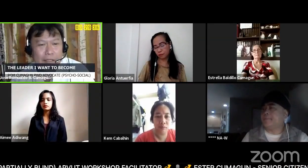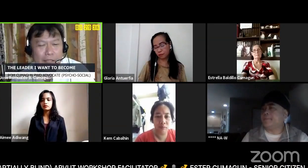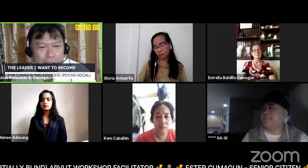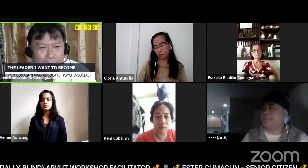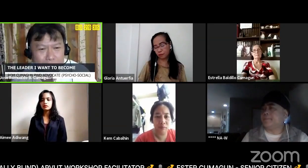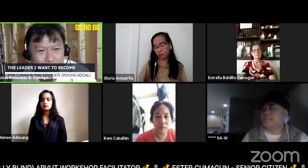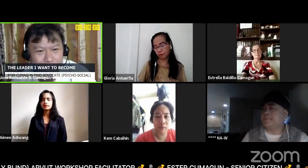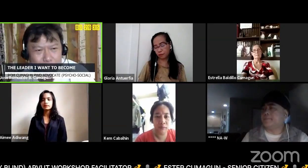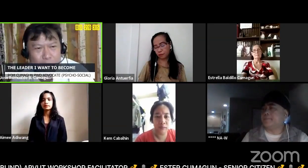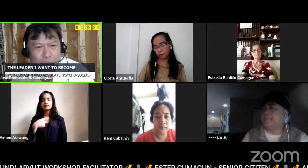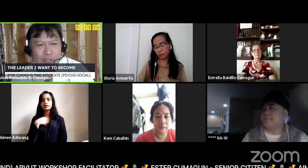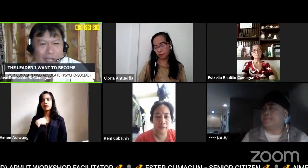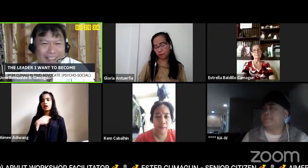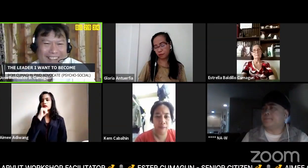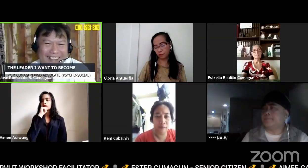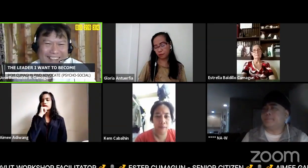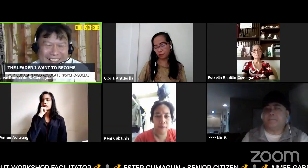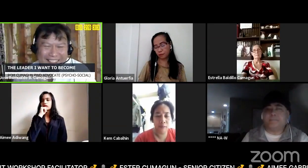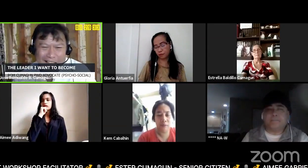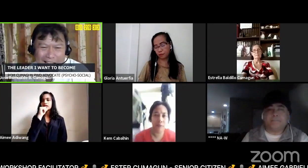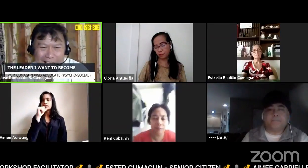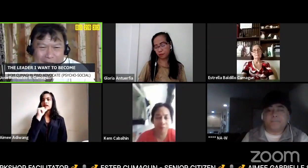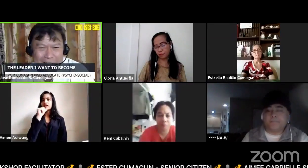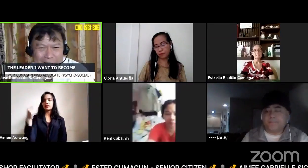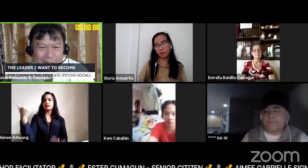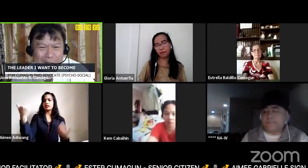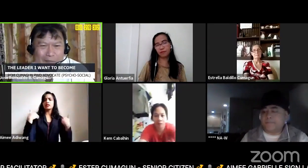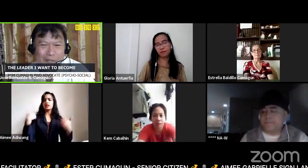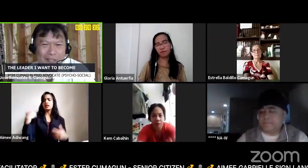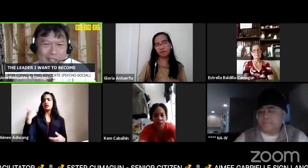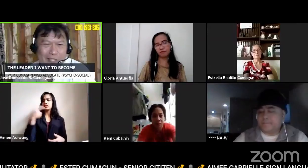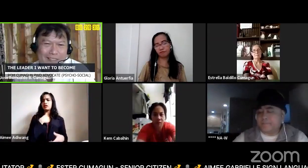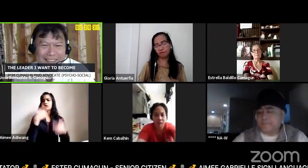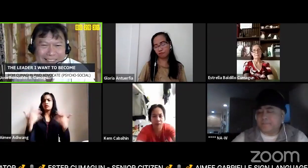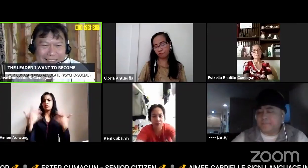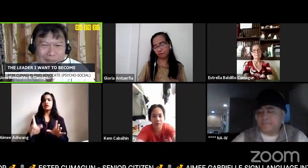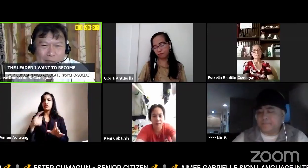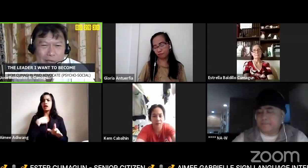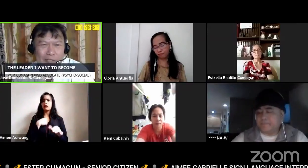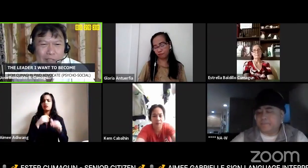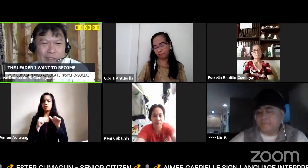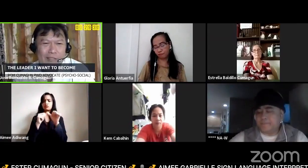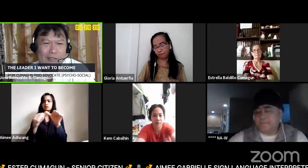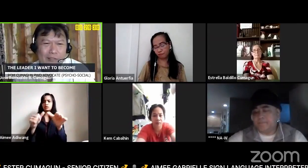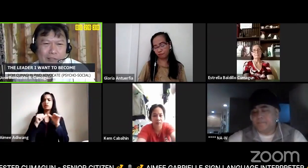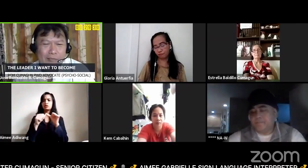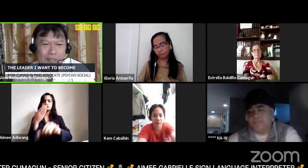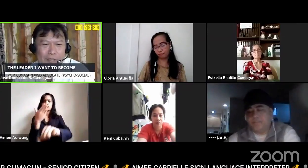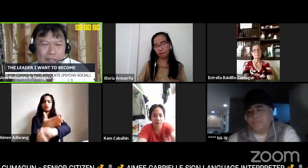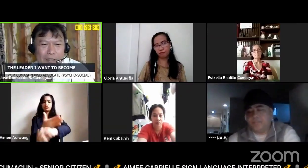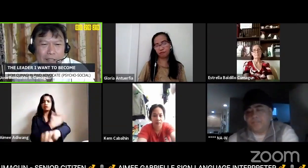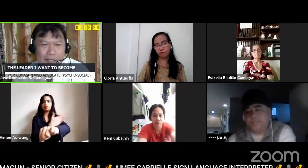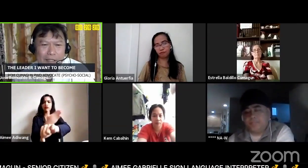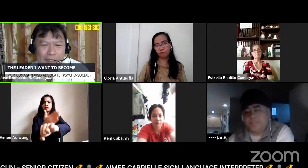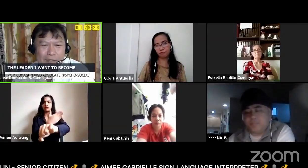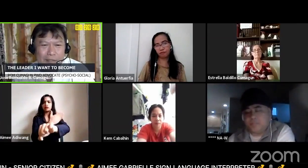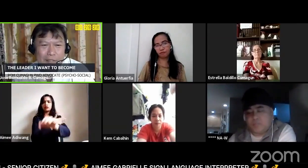And I am not an unfinished project. I am an ongoing project. My project in